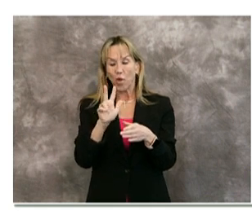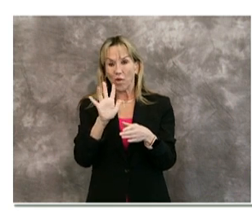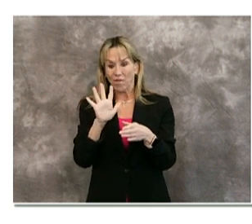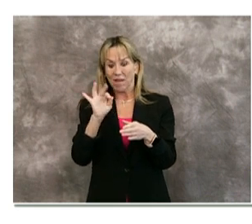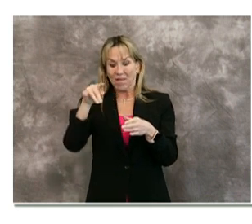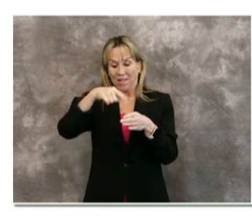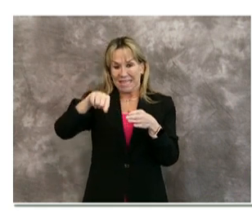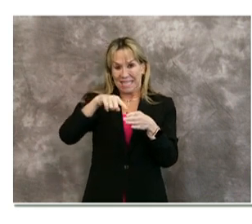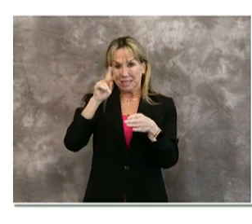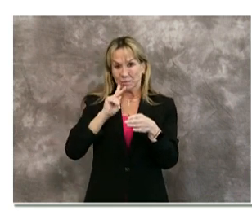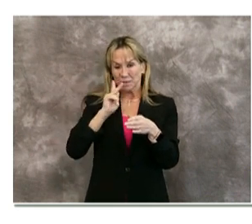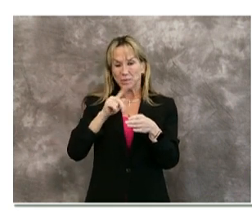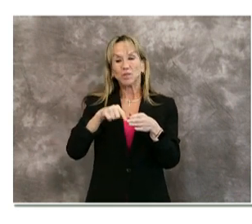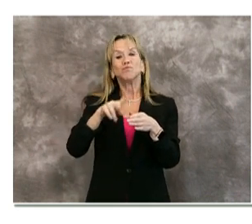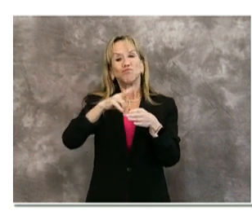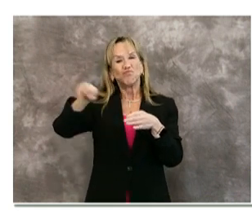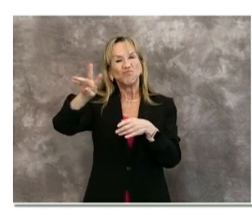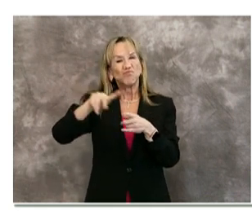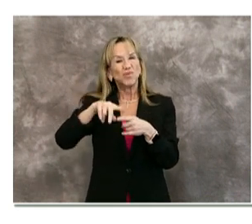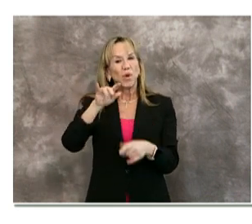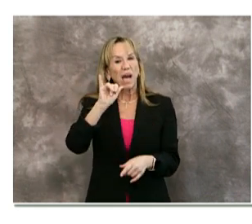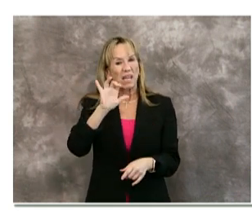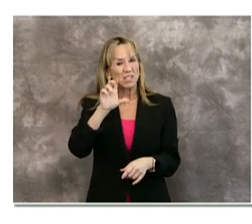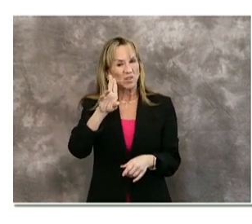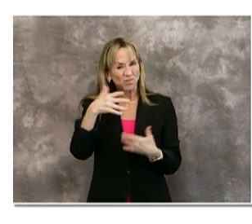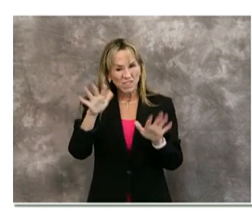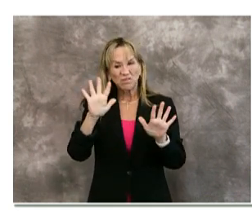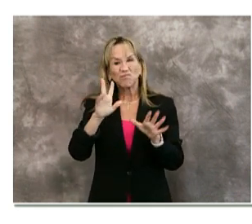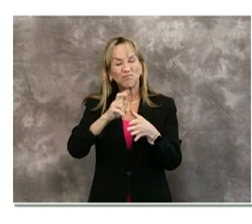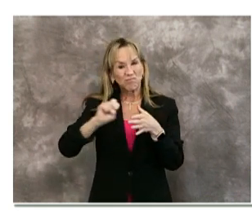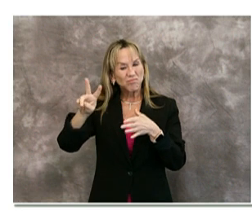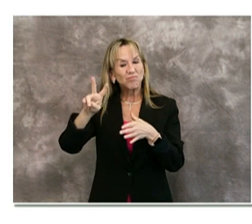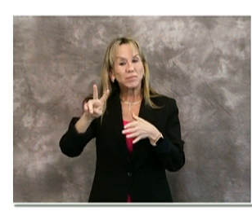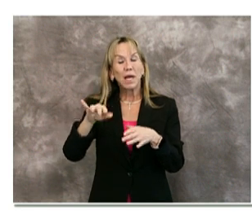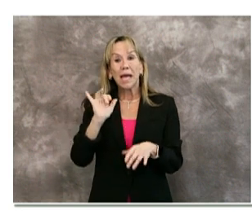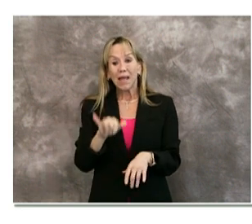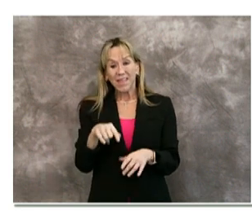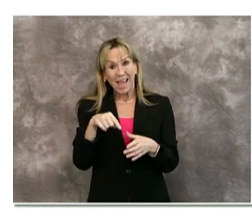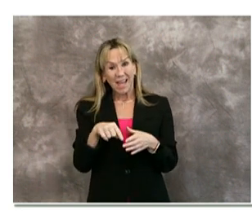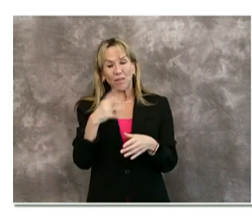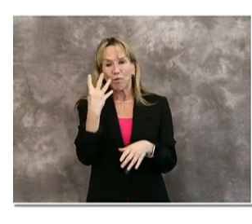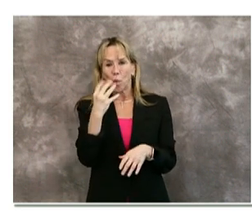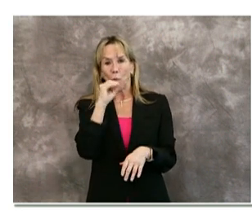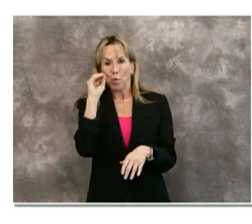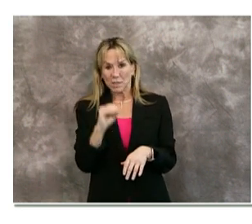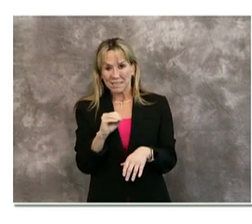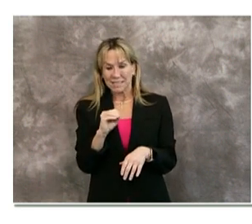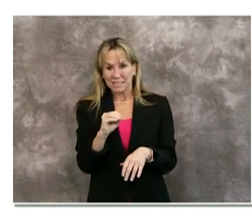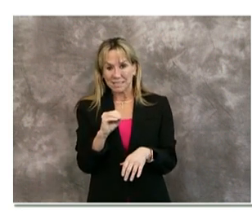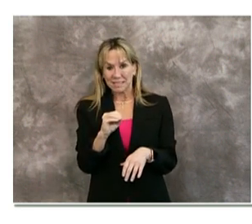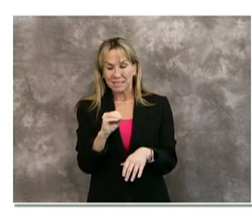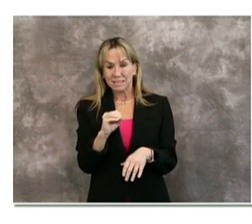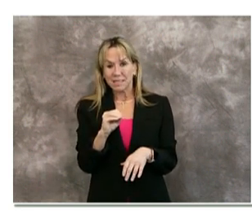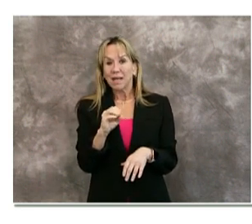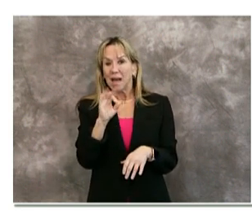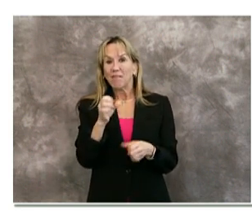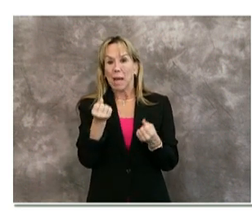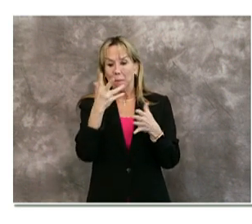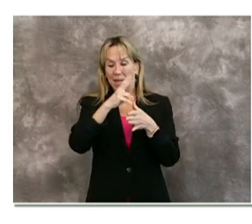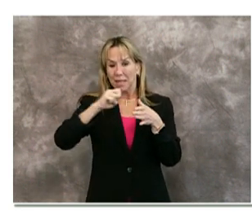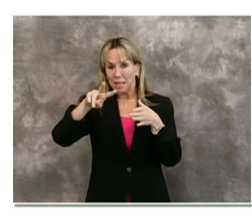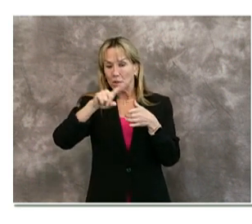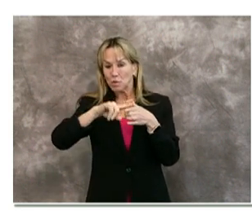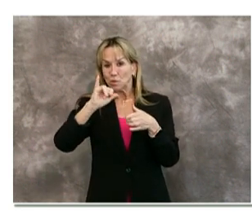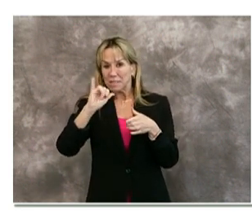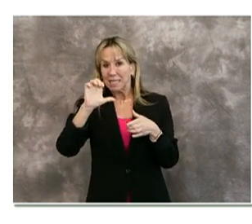435 of the total number of cases have been admitted to the ICU. This number is 4% of the total number of cases and 28% of the total number